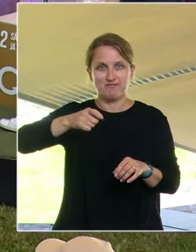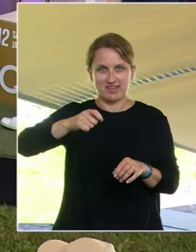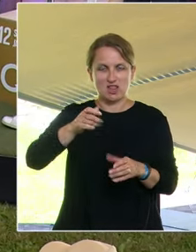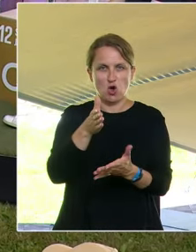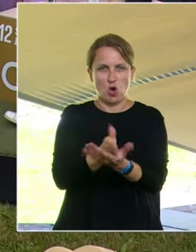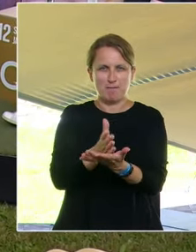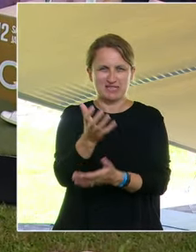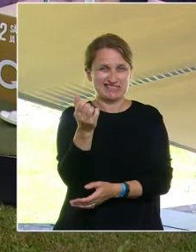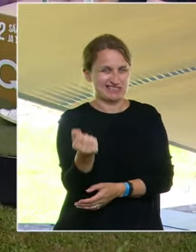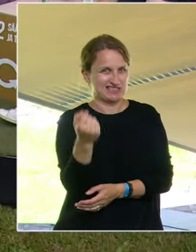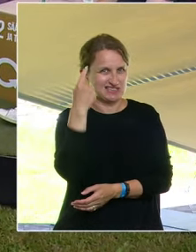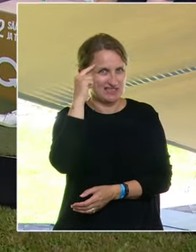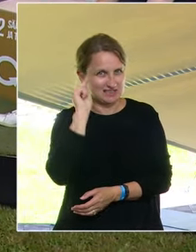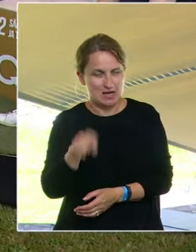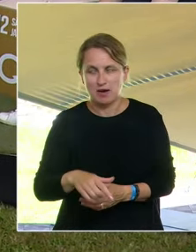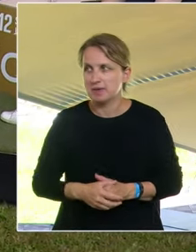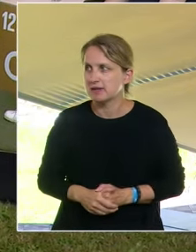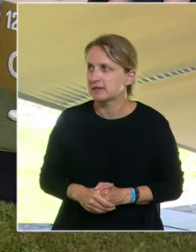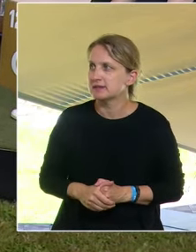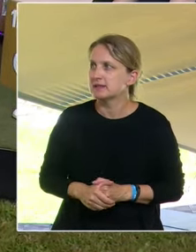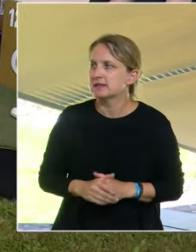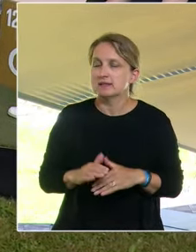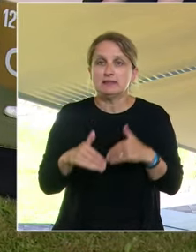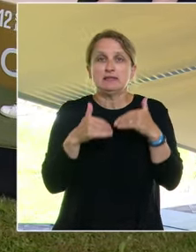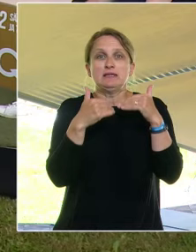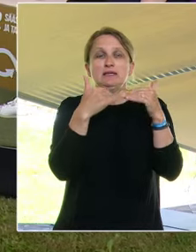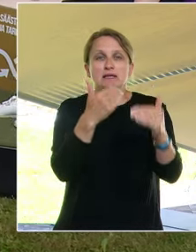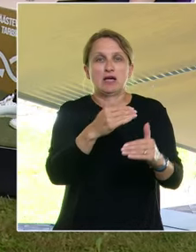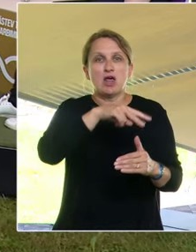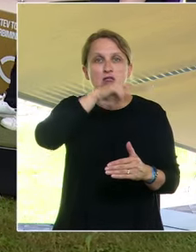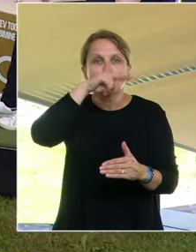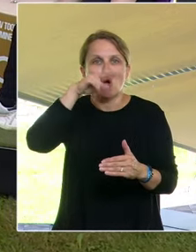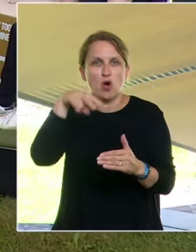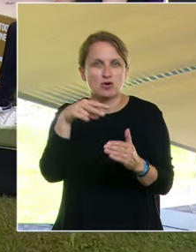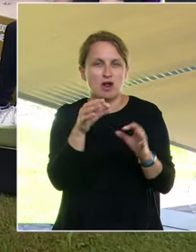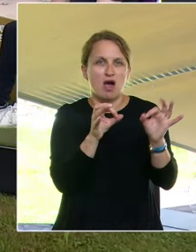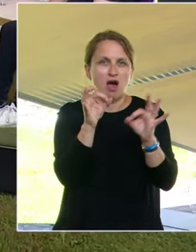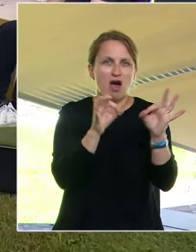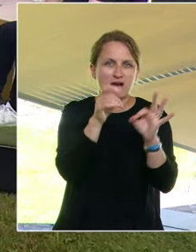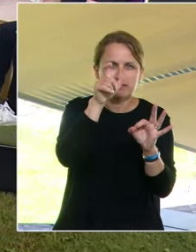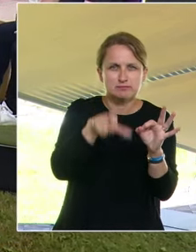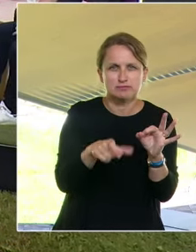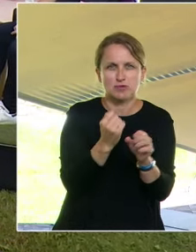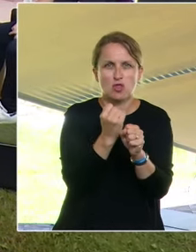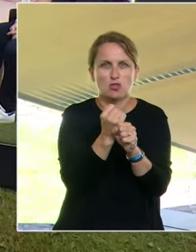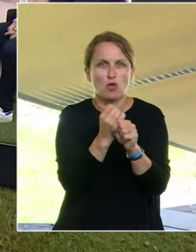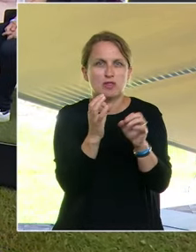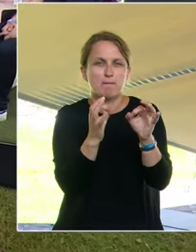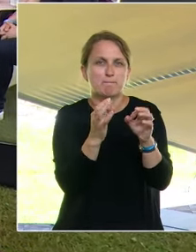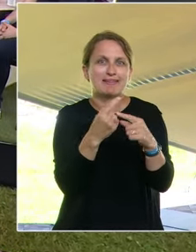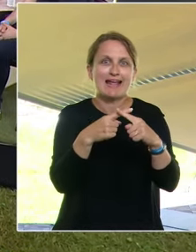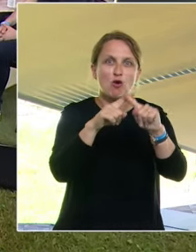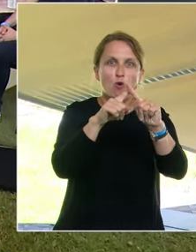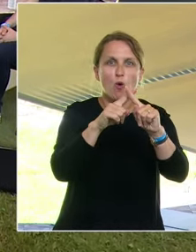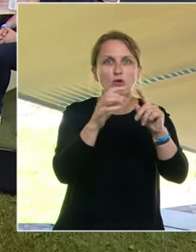Yeah. He has the. Haavard Tveito is a Norwegian architect and creative director working in technology, art, and architecture.